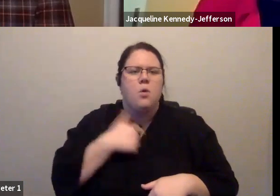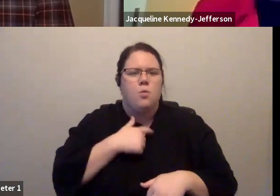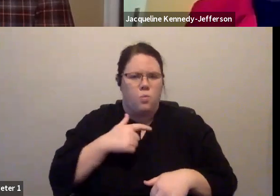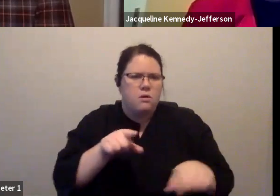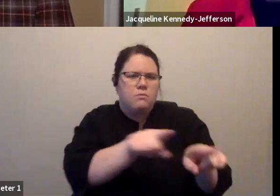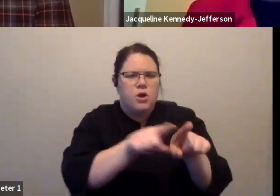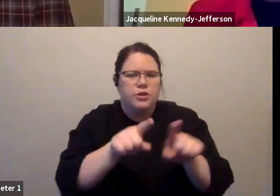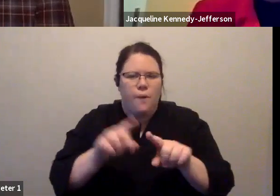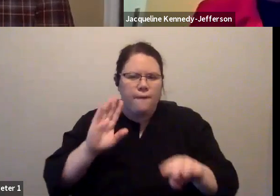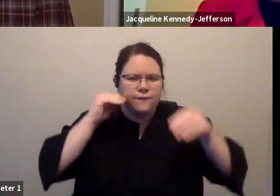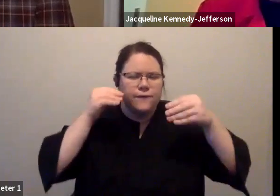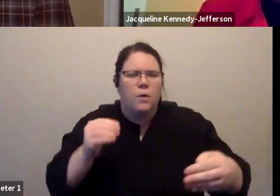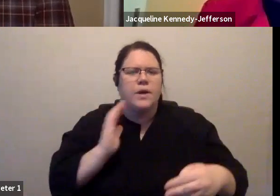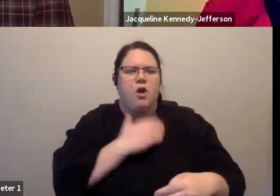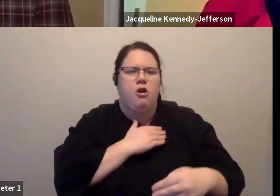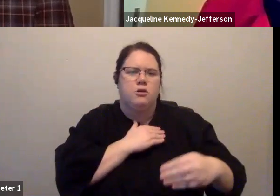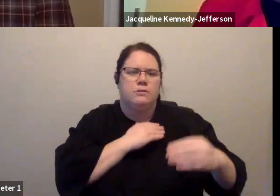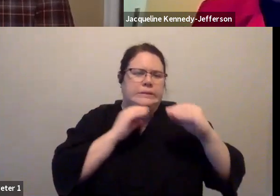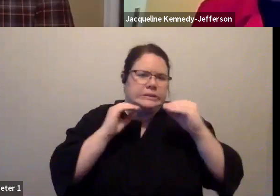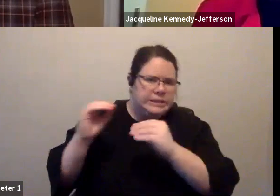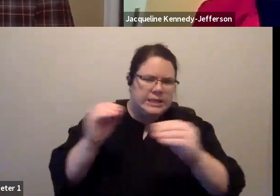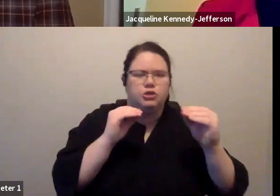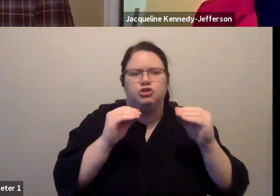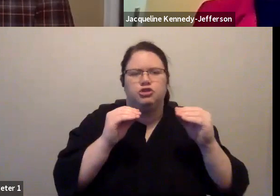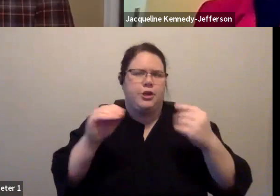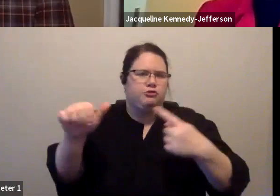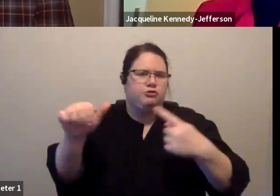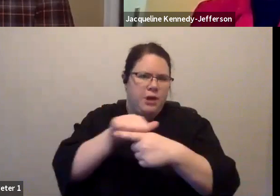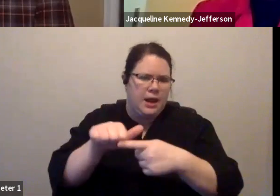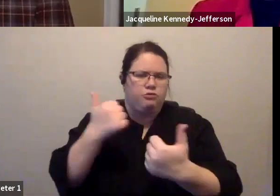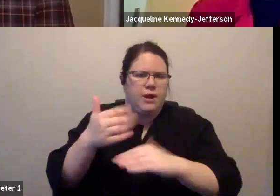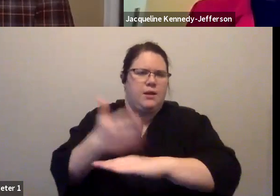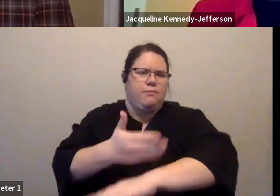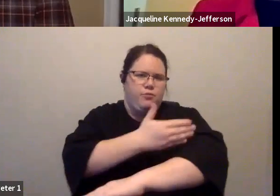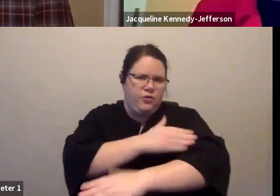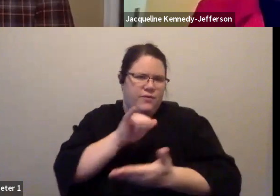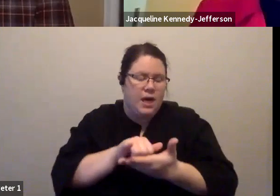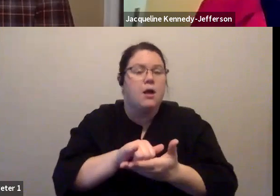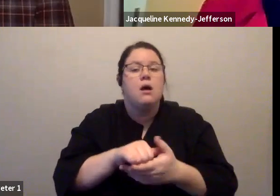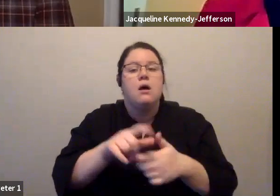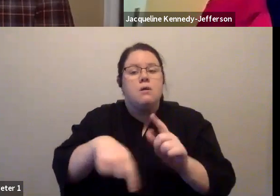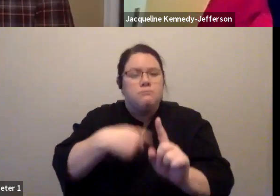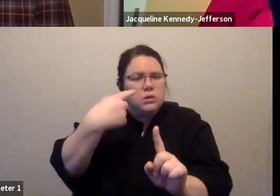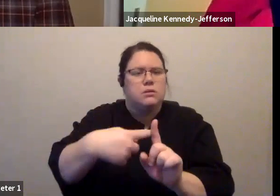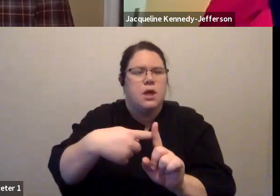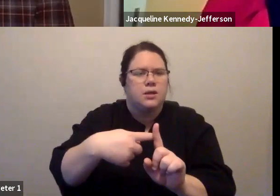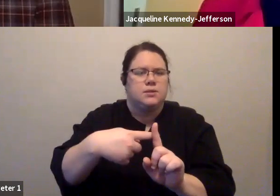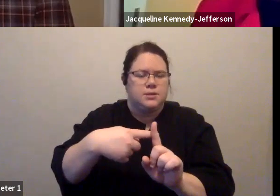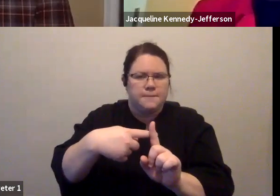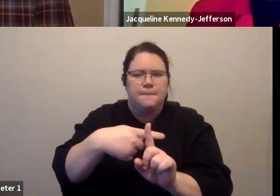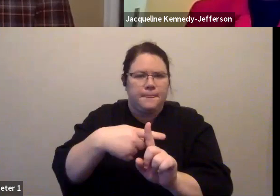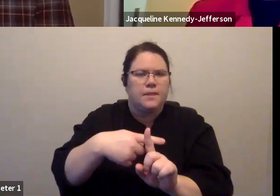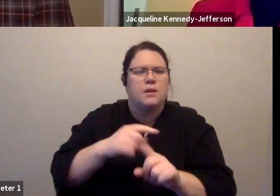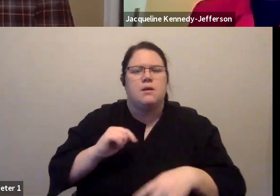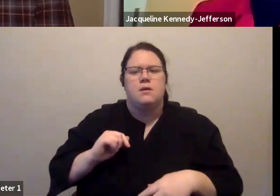our training and educational components, as well as we are building out our